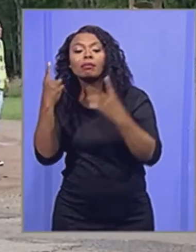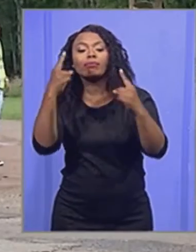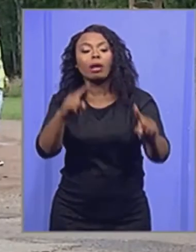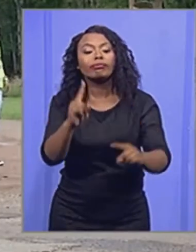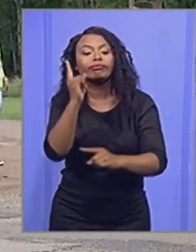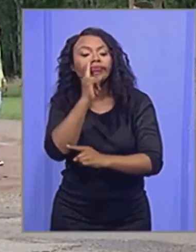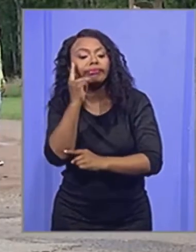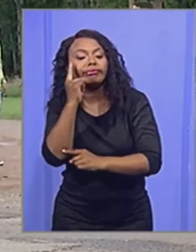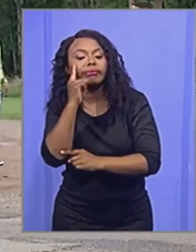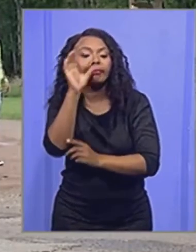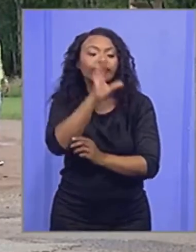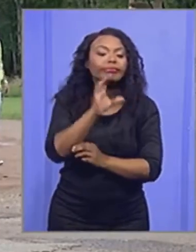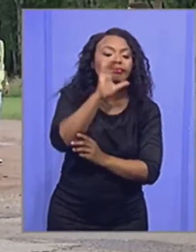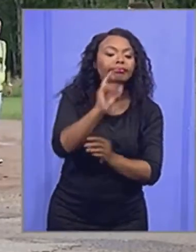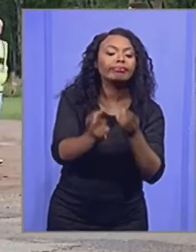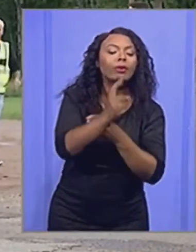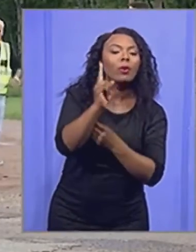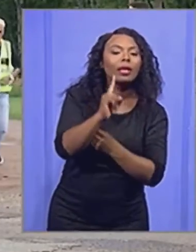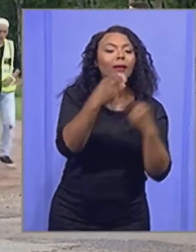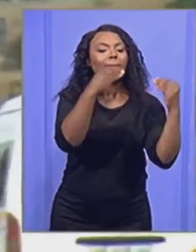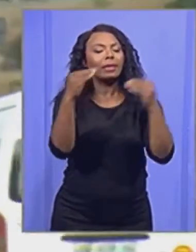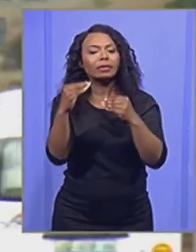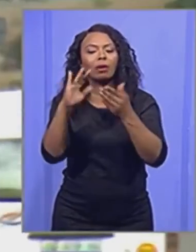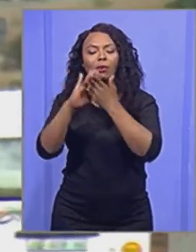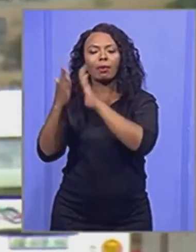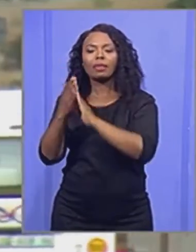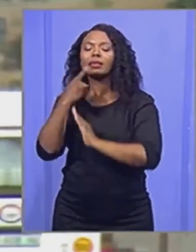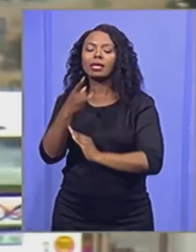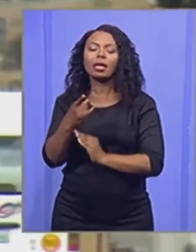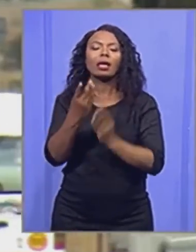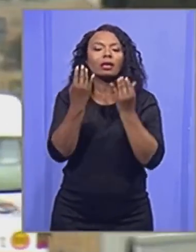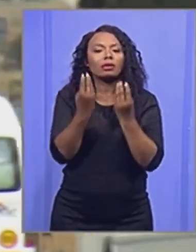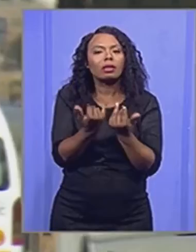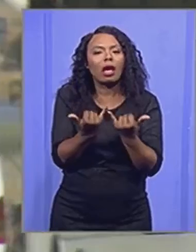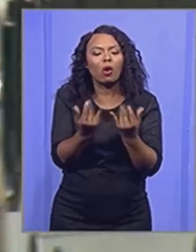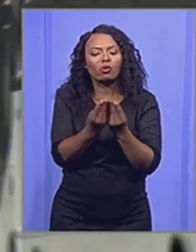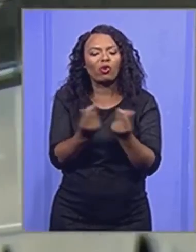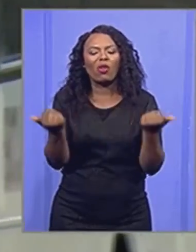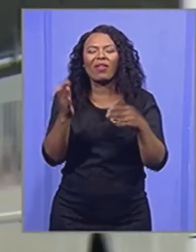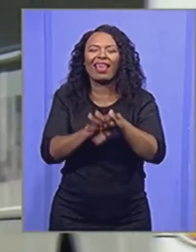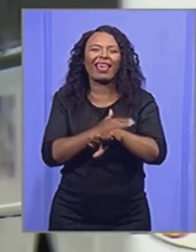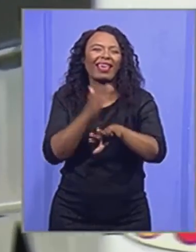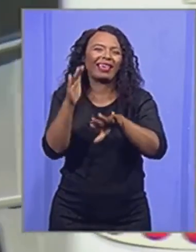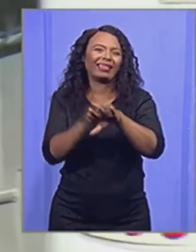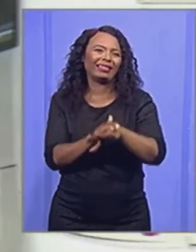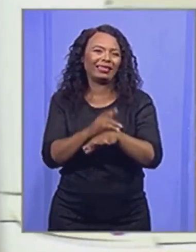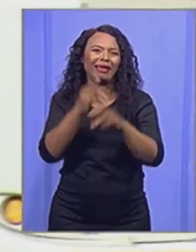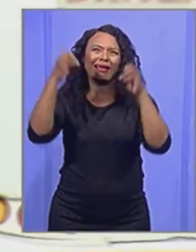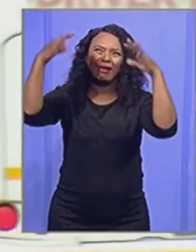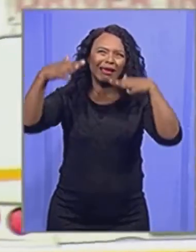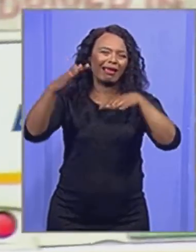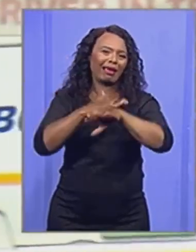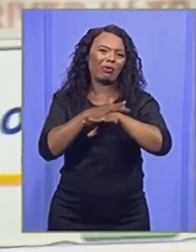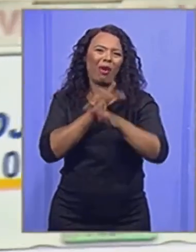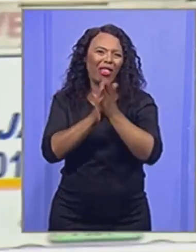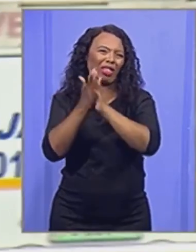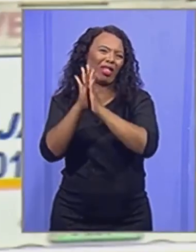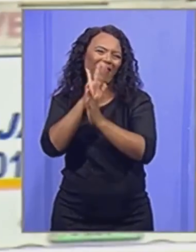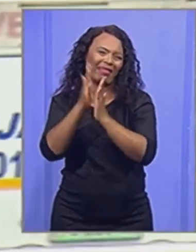morero ono. Baagi le bagwebi ba re tharabololo e tla go le thari ka ntlha ya fa ba setse ba senyegetswe.